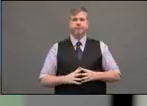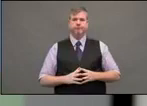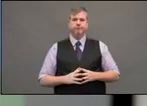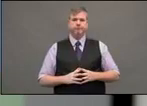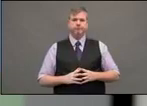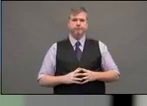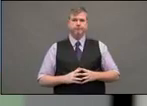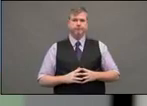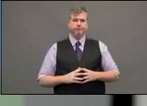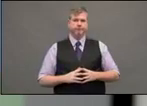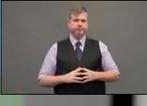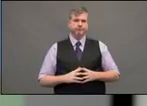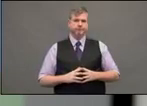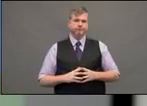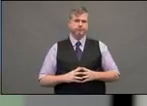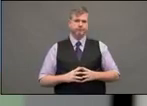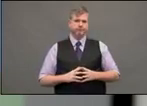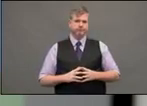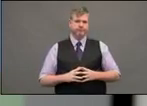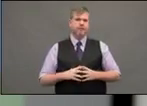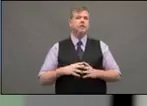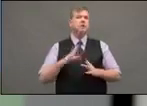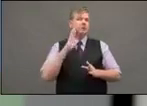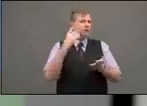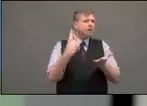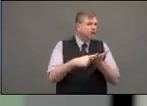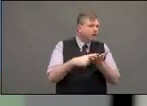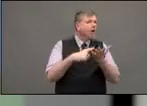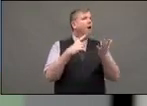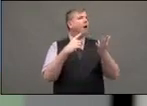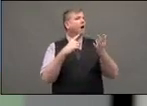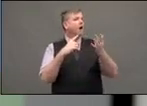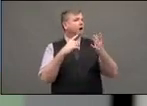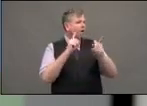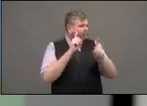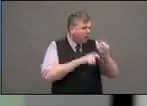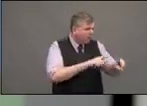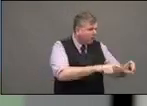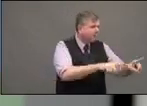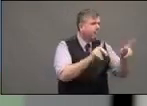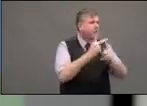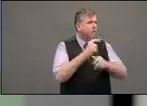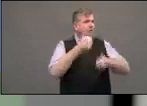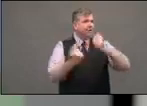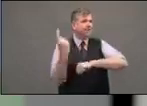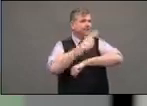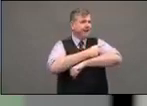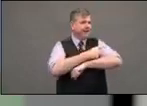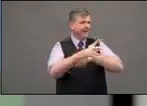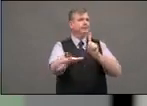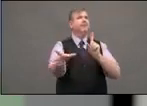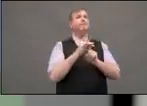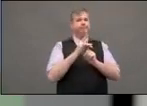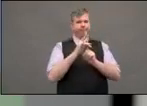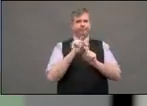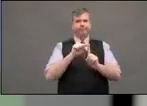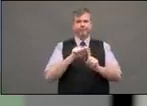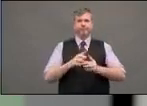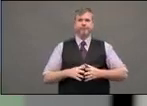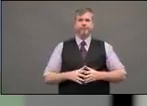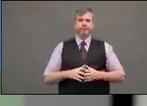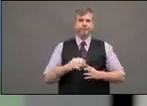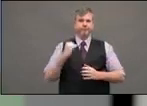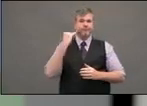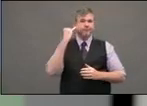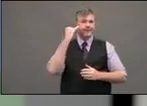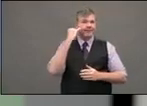we'll see, are you feeling sick right now? Do you need healthcare right now? We do want everyone who's been exposed to get tested, so we'll help direct